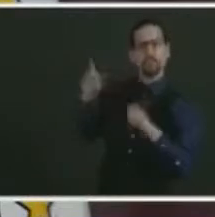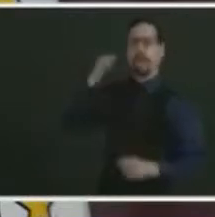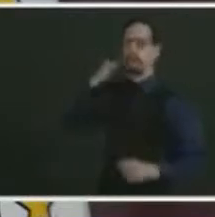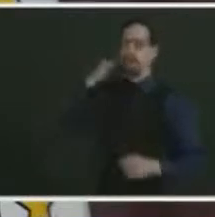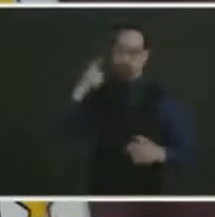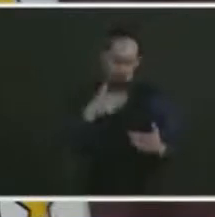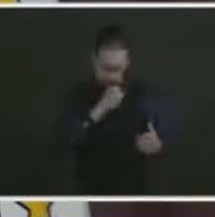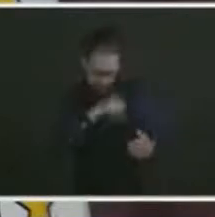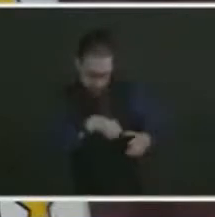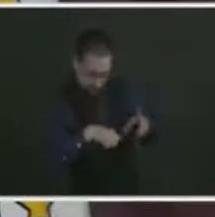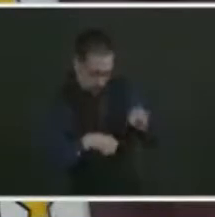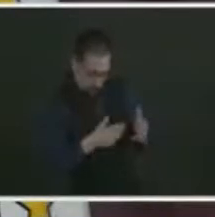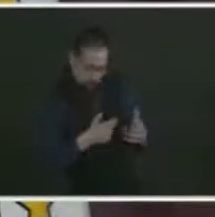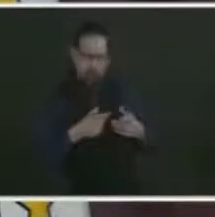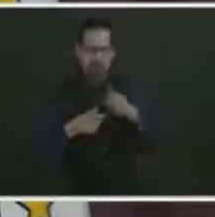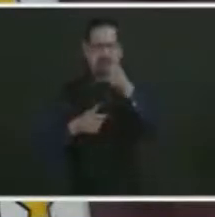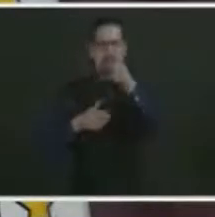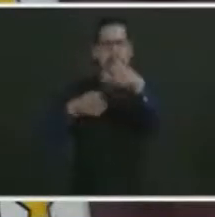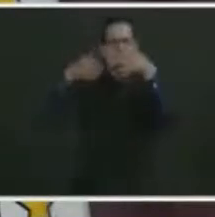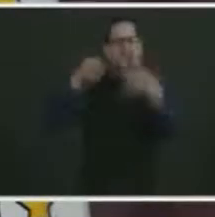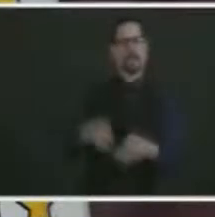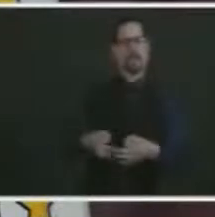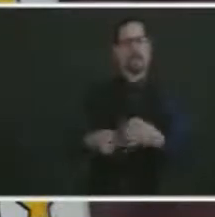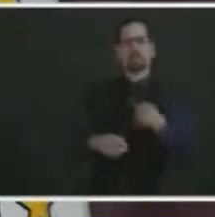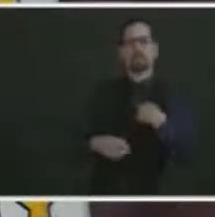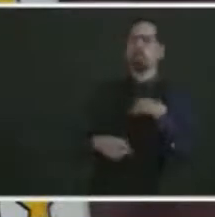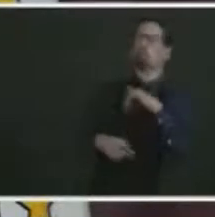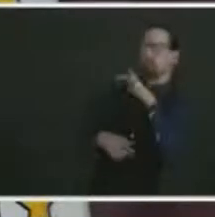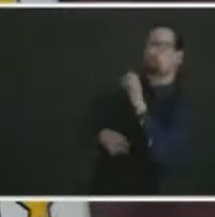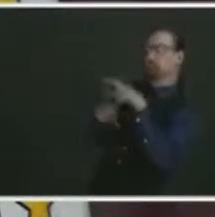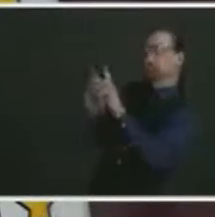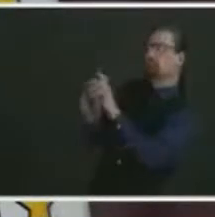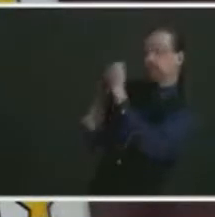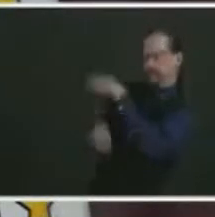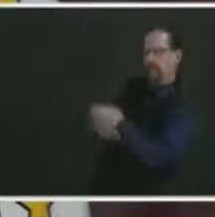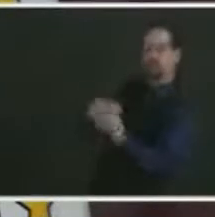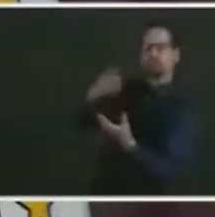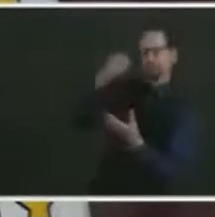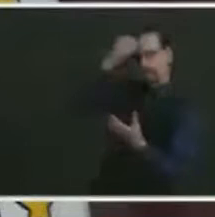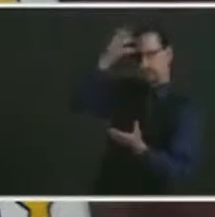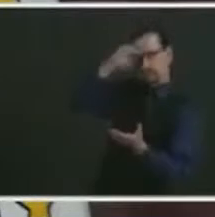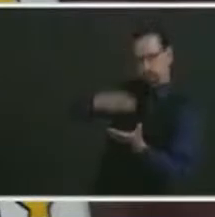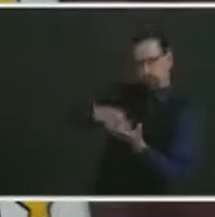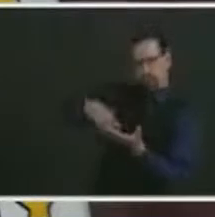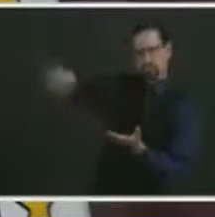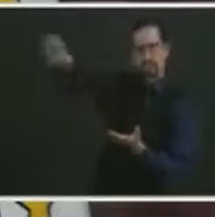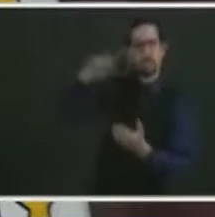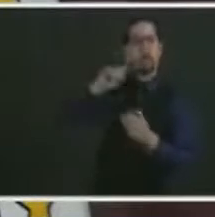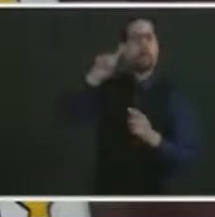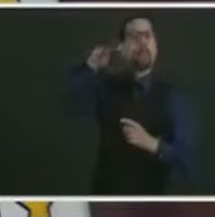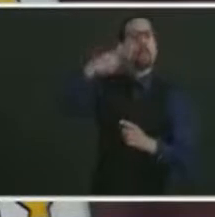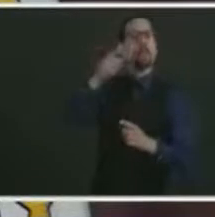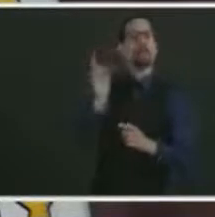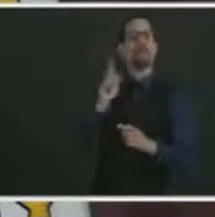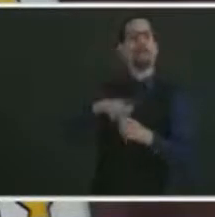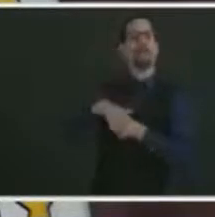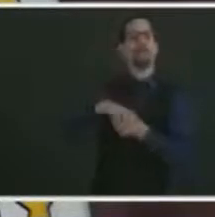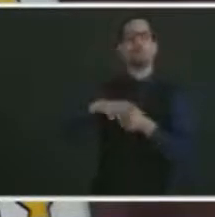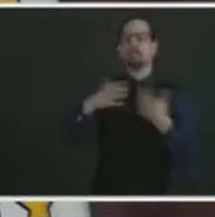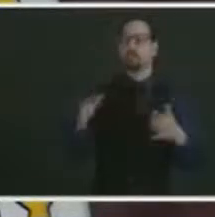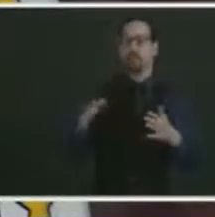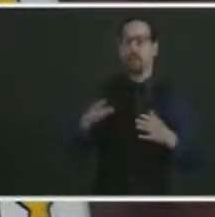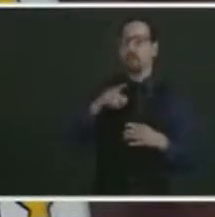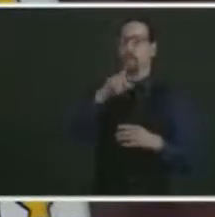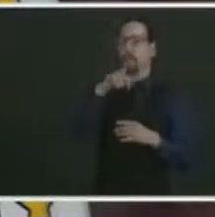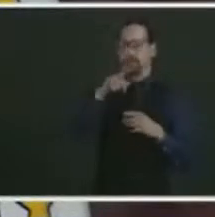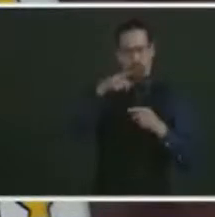say no, they'll ask you to read to them. They'll ask you, where have you been in the past 10 days? And you can read from your phone the